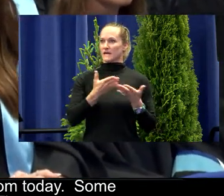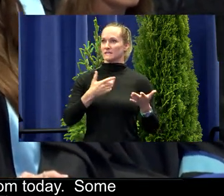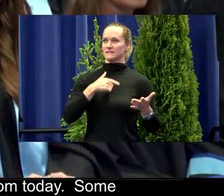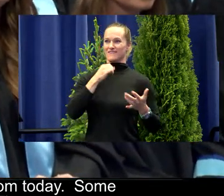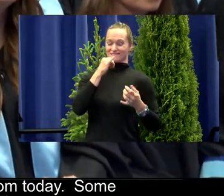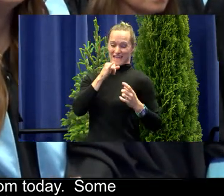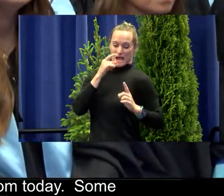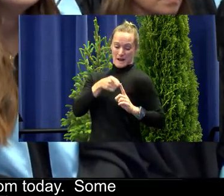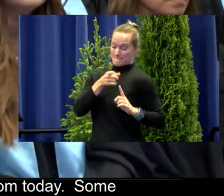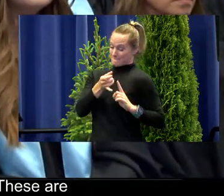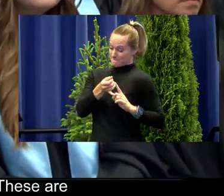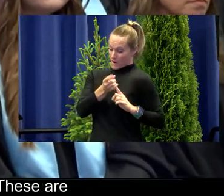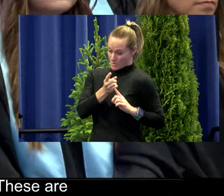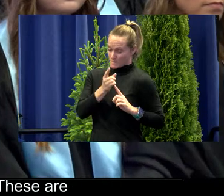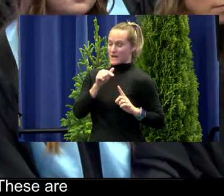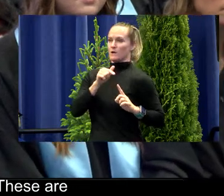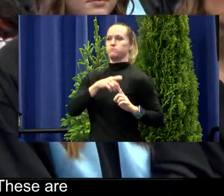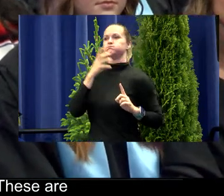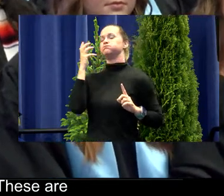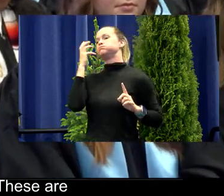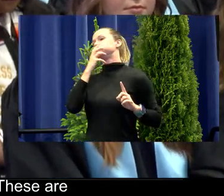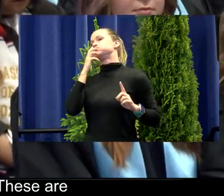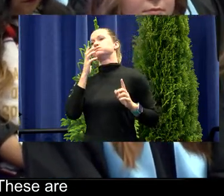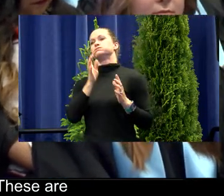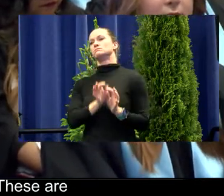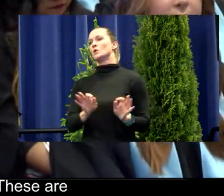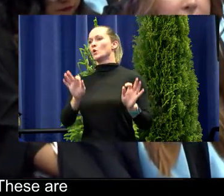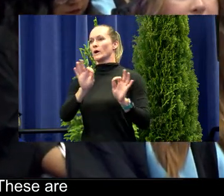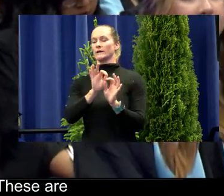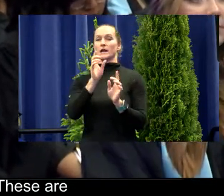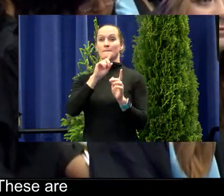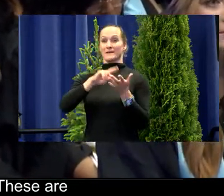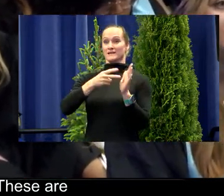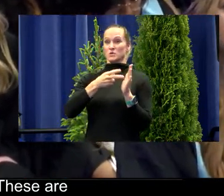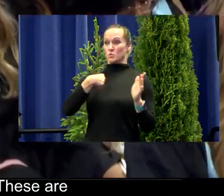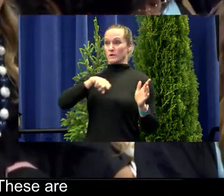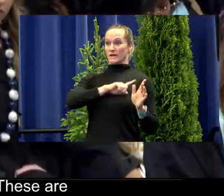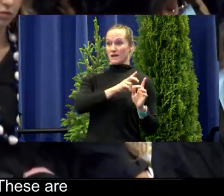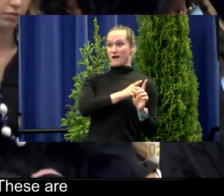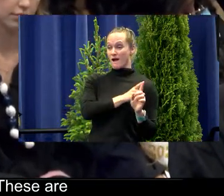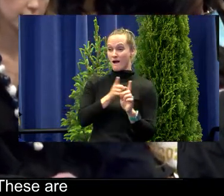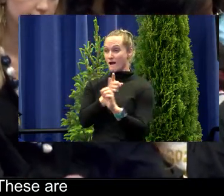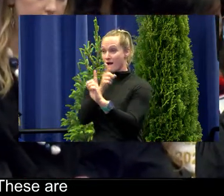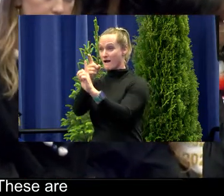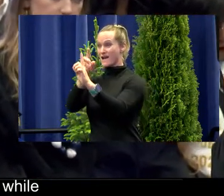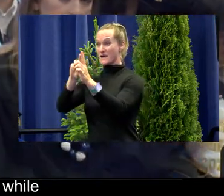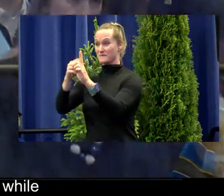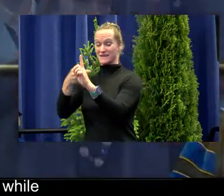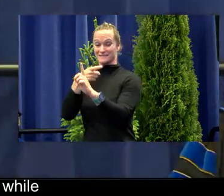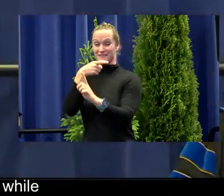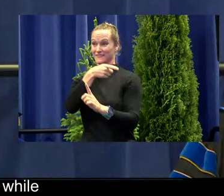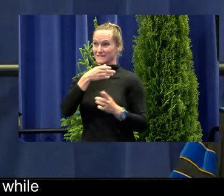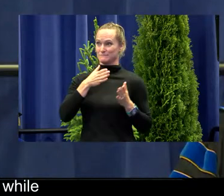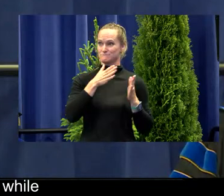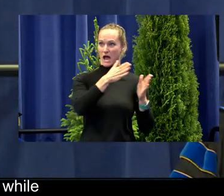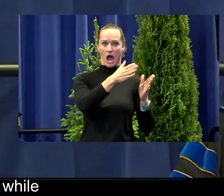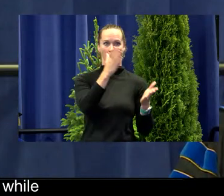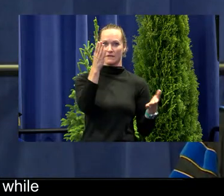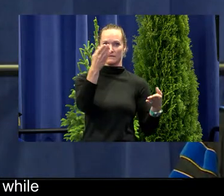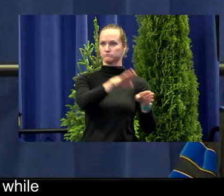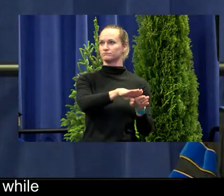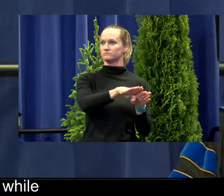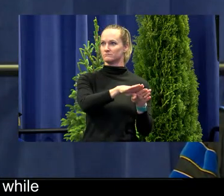trajectories of our lives, place us on one path while simultaneously closing off other paths. And these paths, of